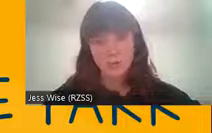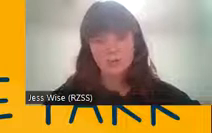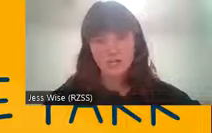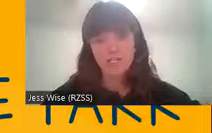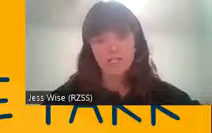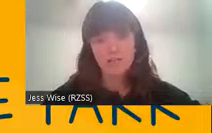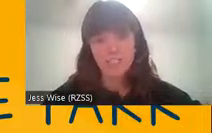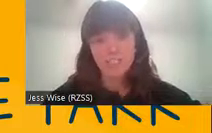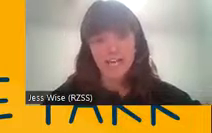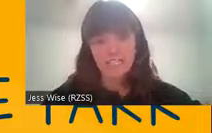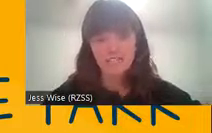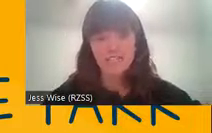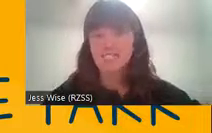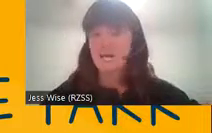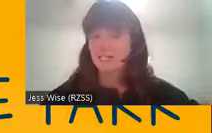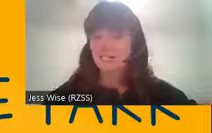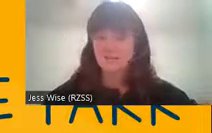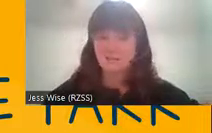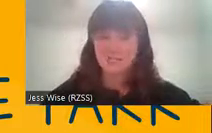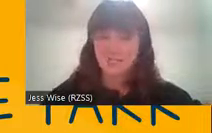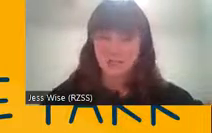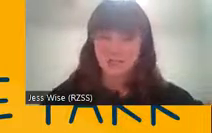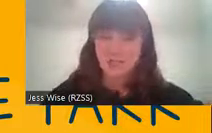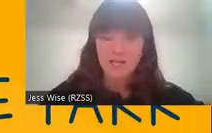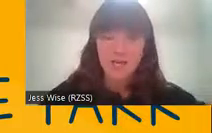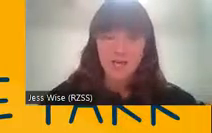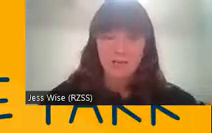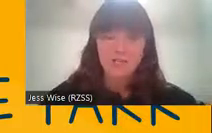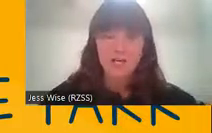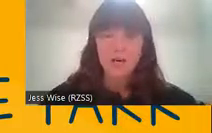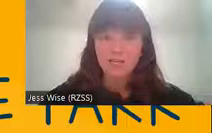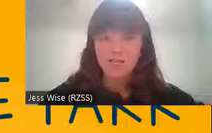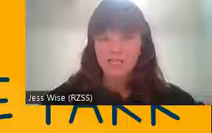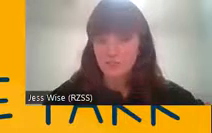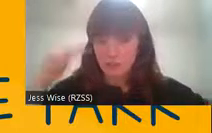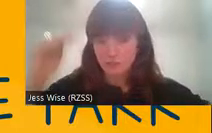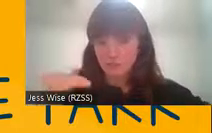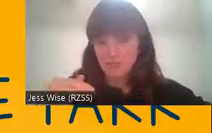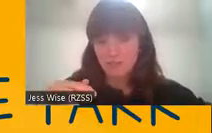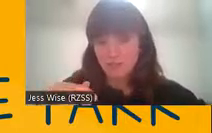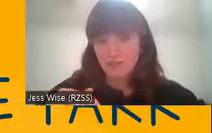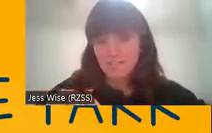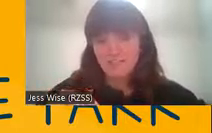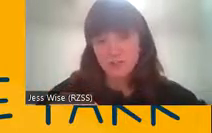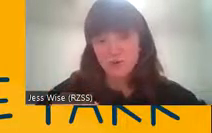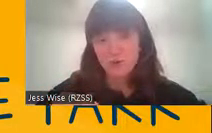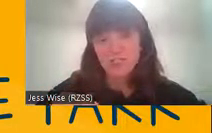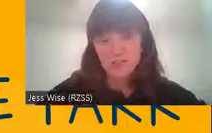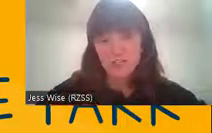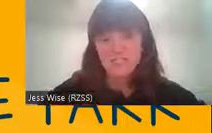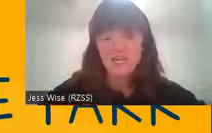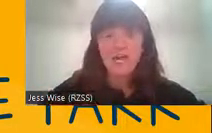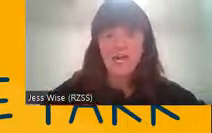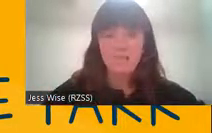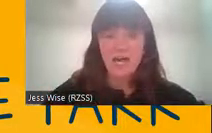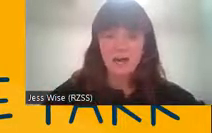quite a broad range of volunteer activities and development potential. And so hopefully you've got a similar sort of list for your